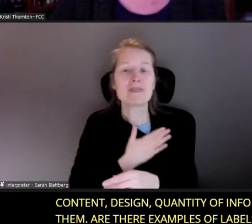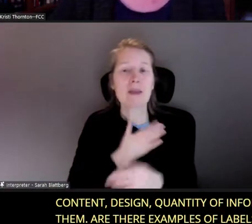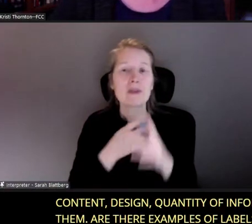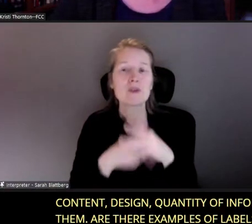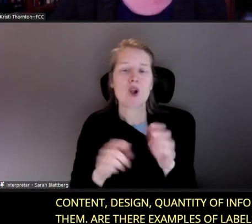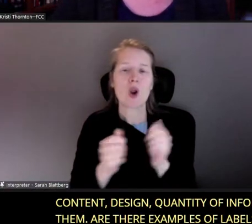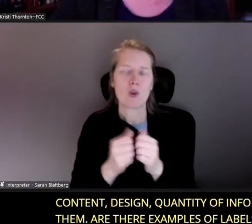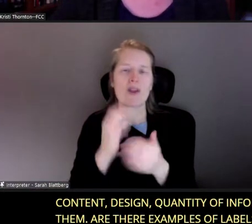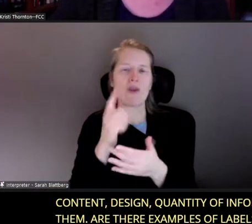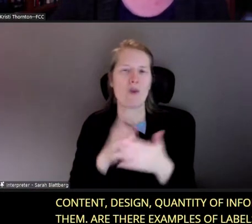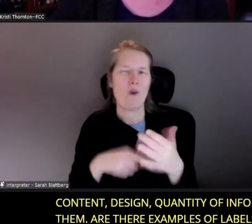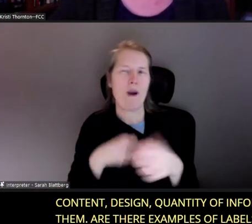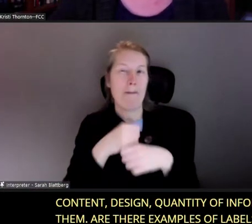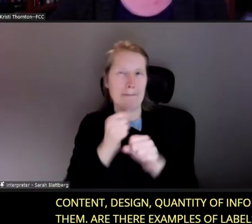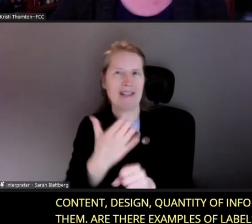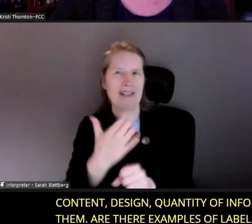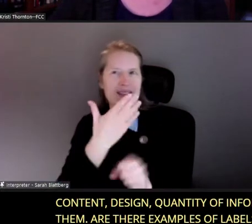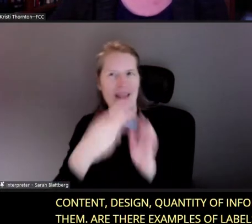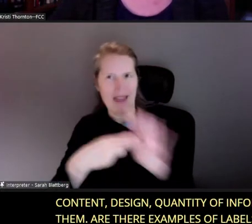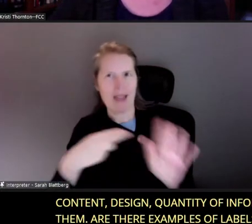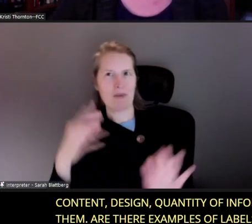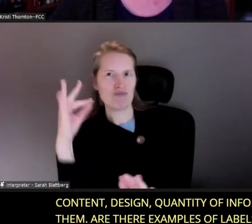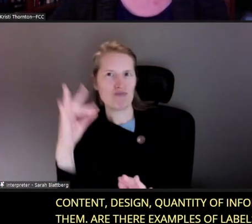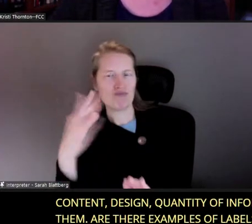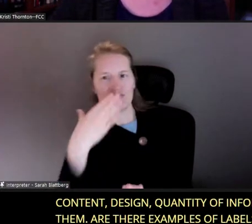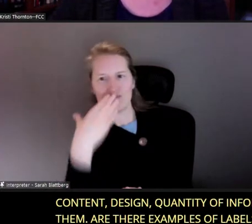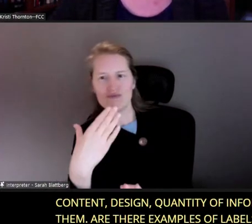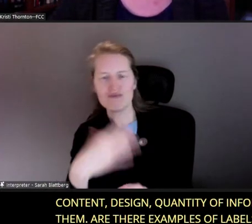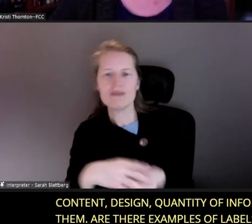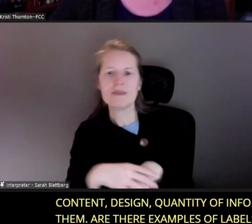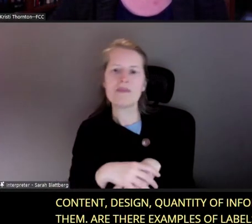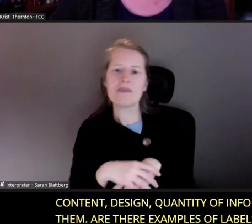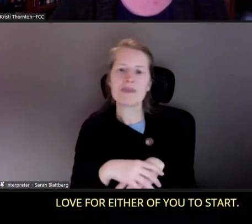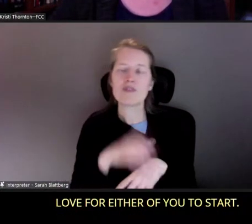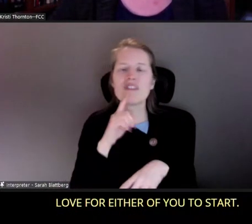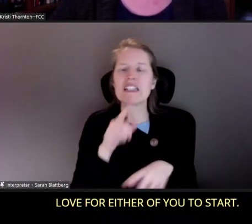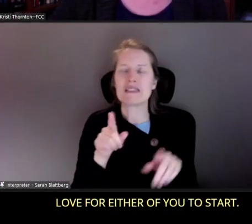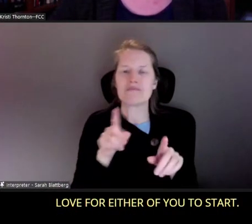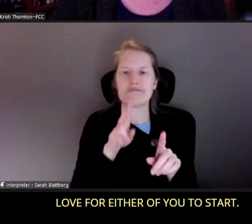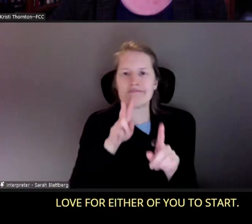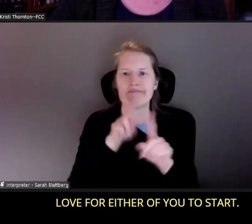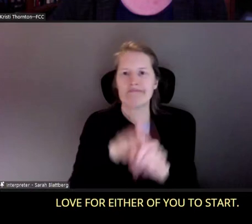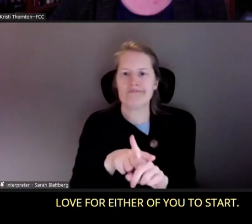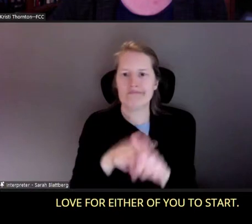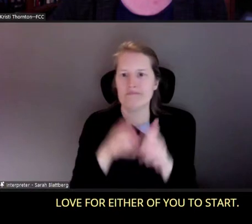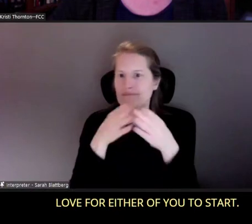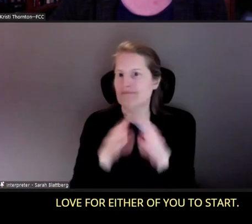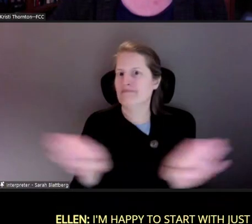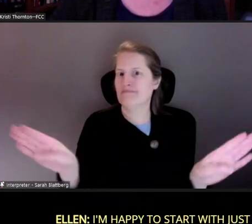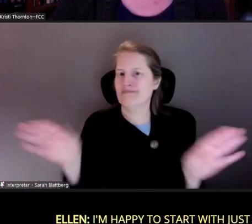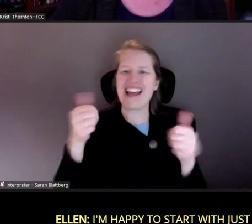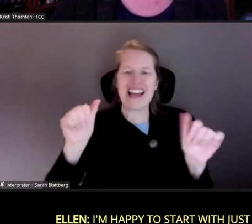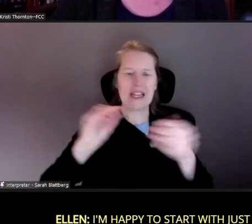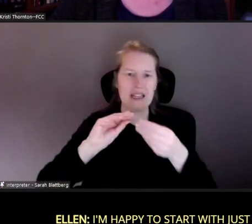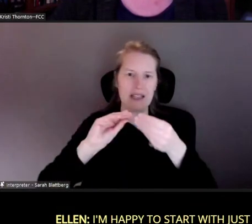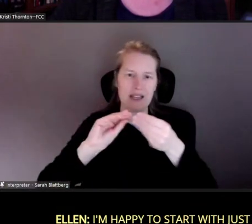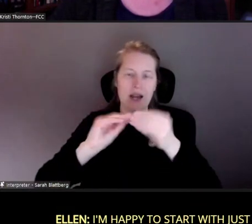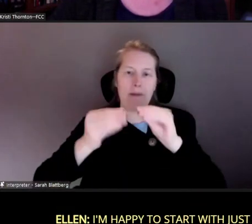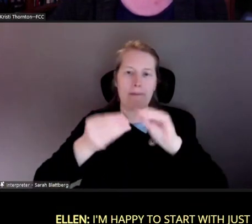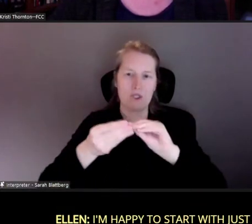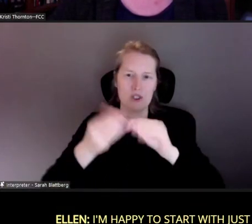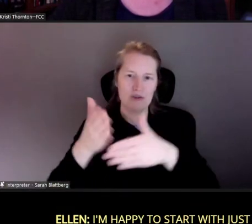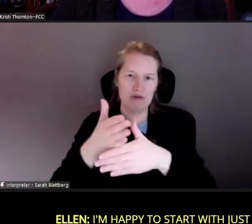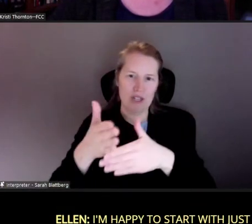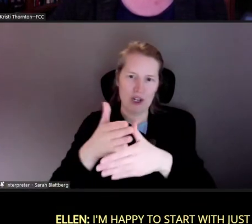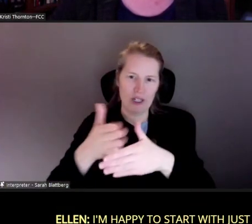characteristics that make up good labels, because these same kind of characteristics are important for any kind of numbers, for example, and